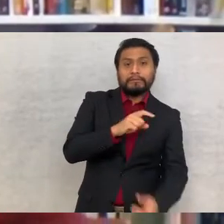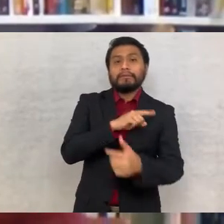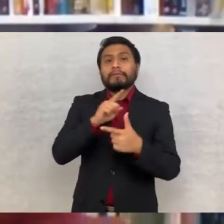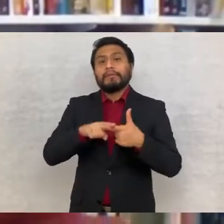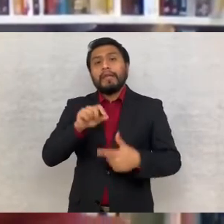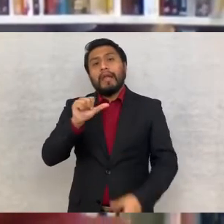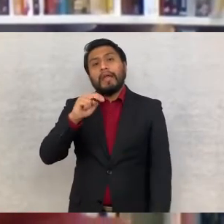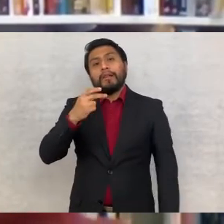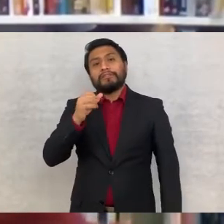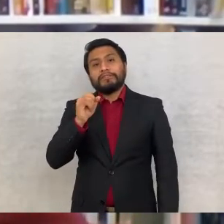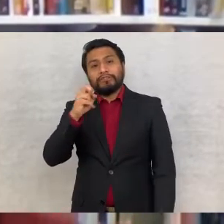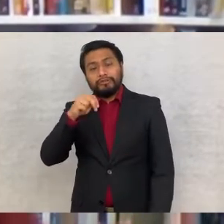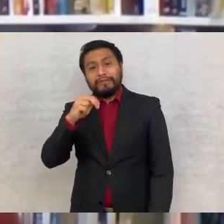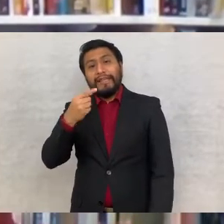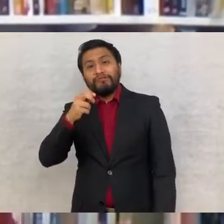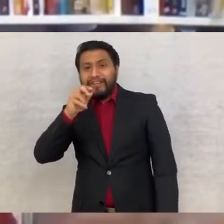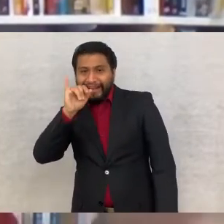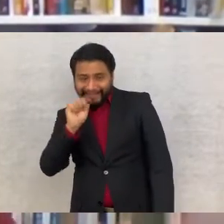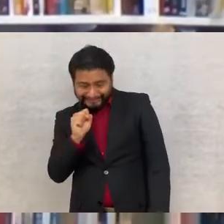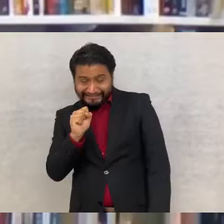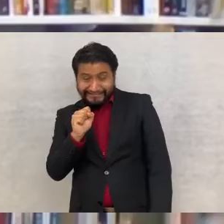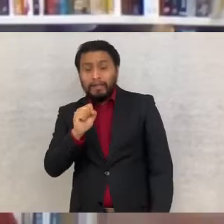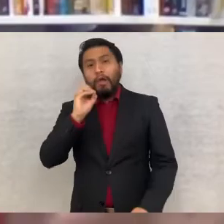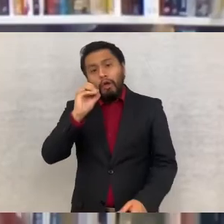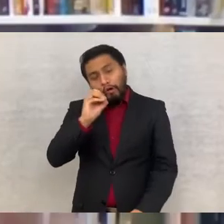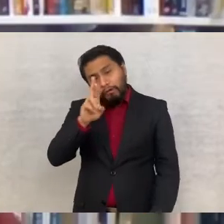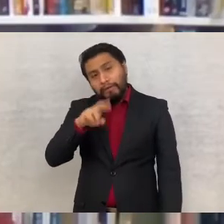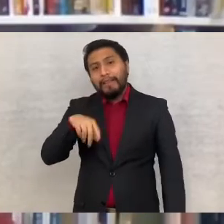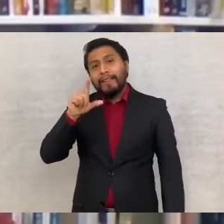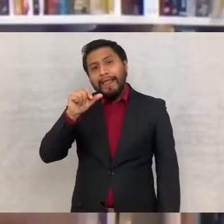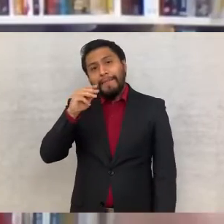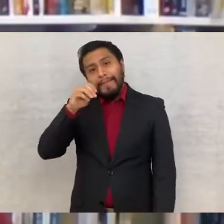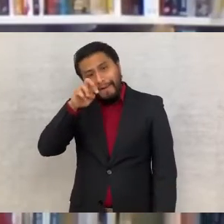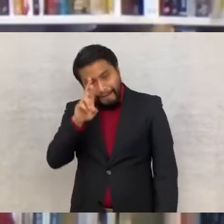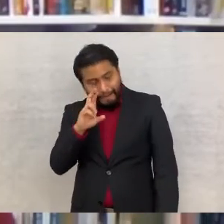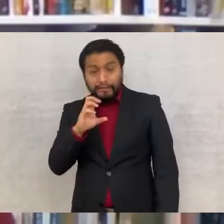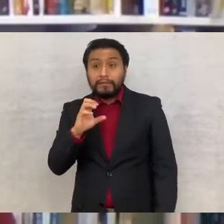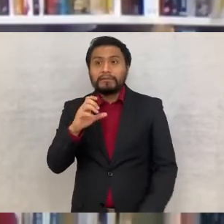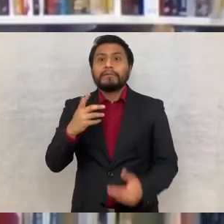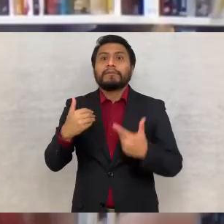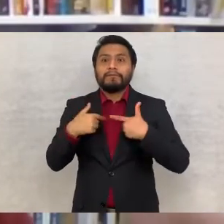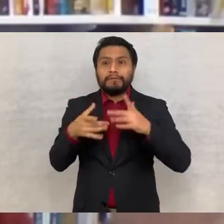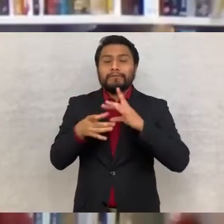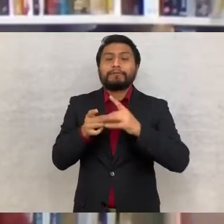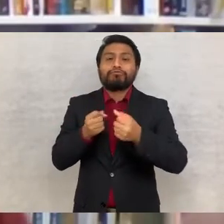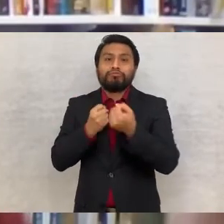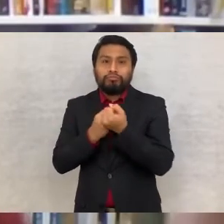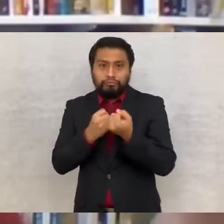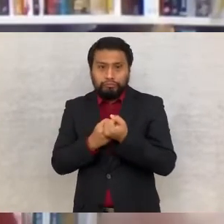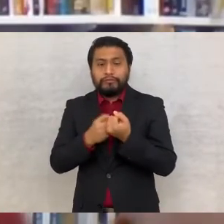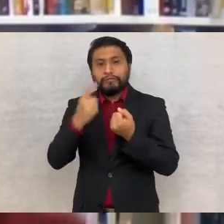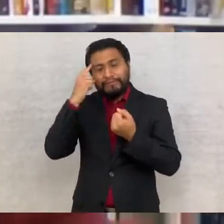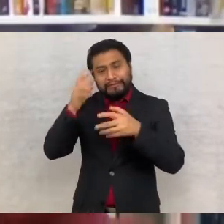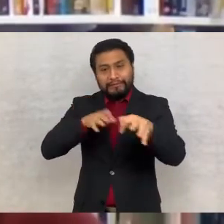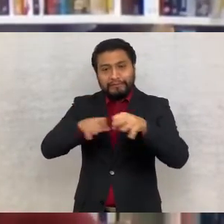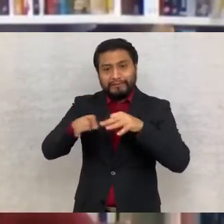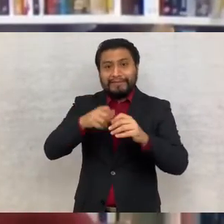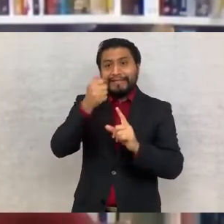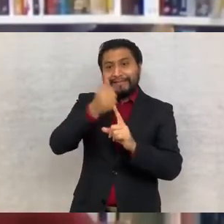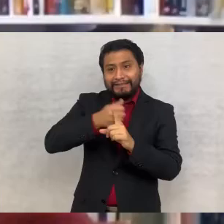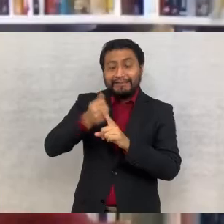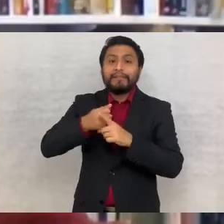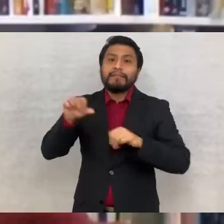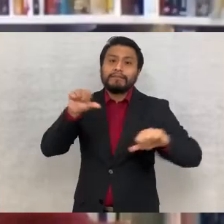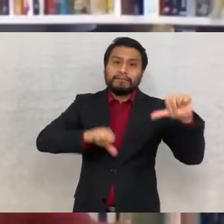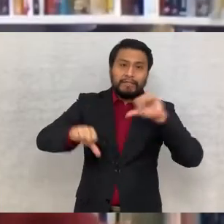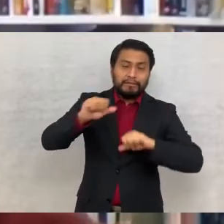exist between genetic, or Anglo-Saxon eugenics, and environmental, or Lamarckian eugenics were often supported in turn with explanations